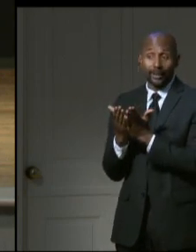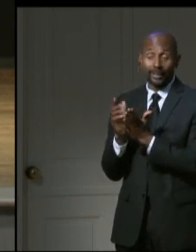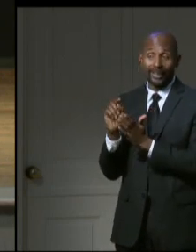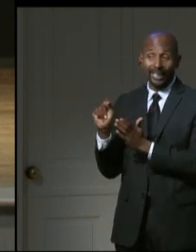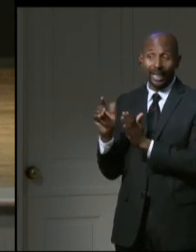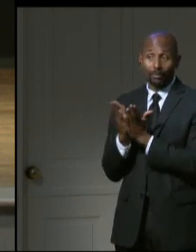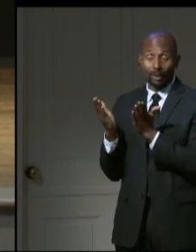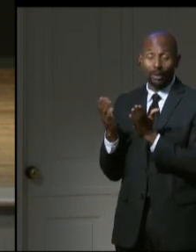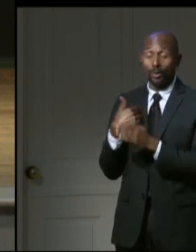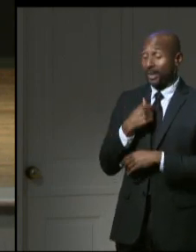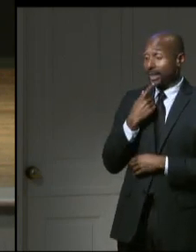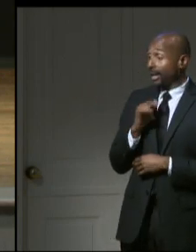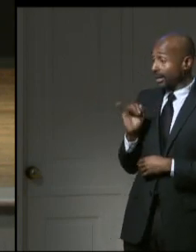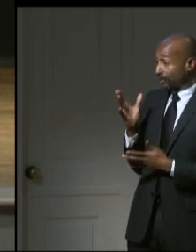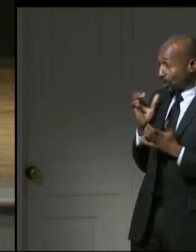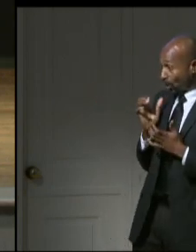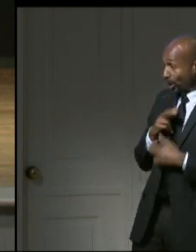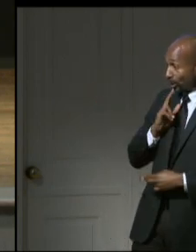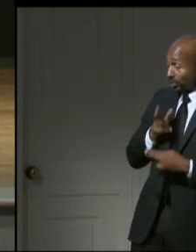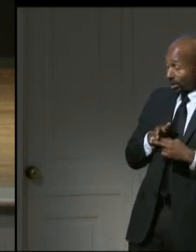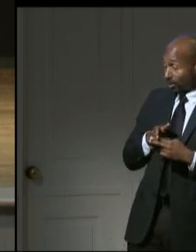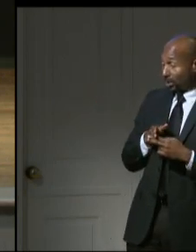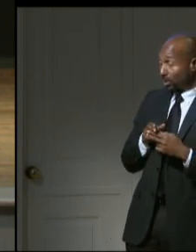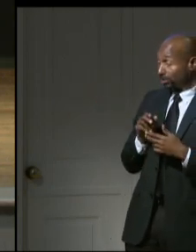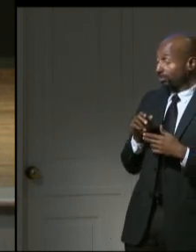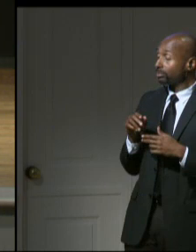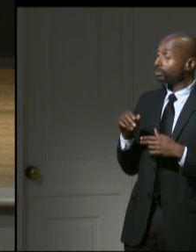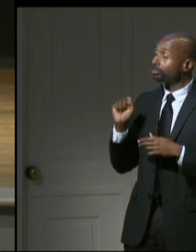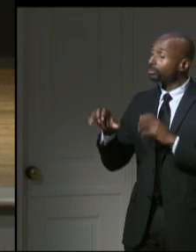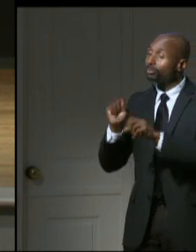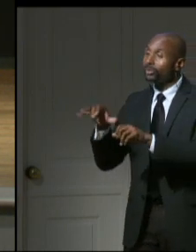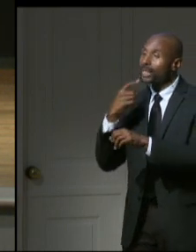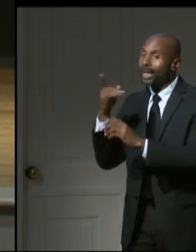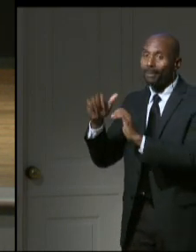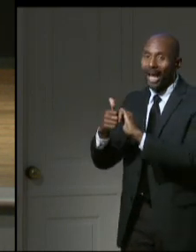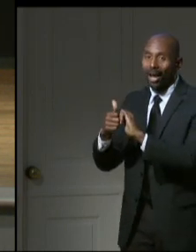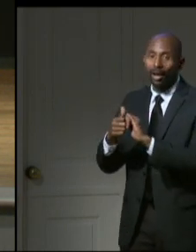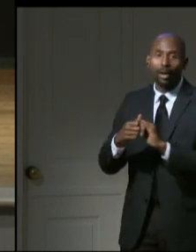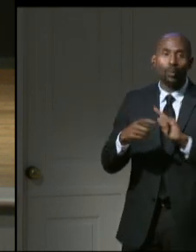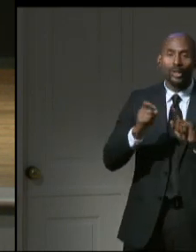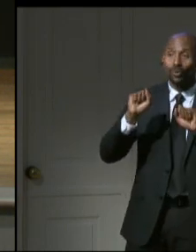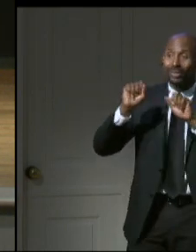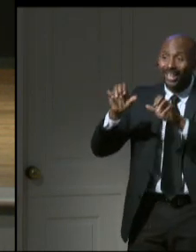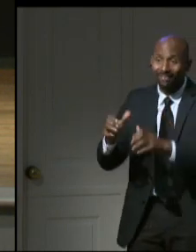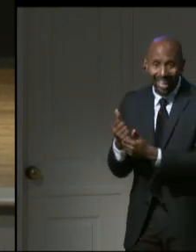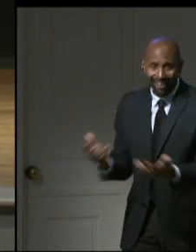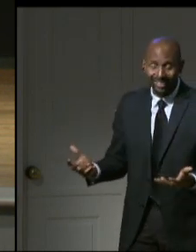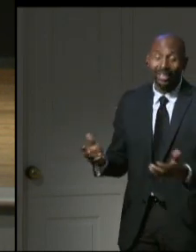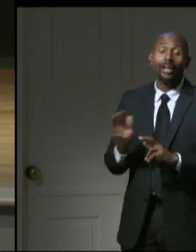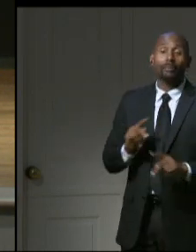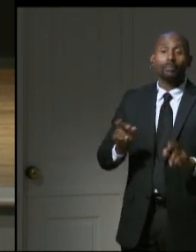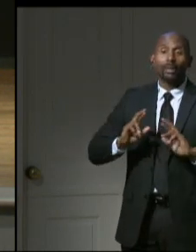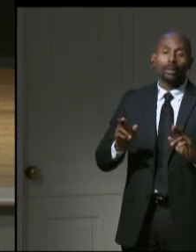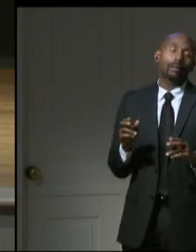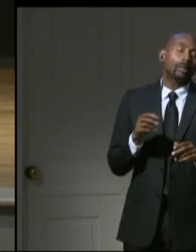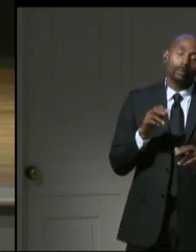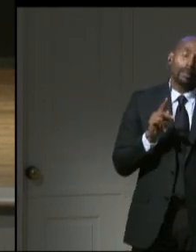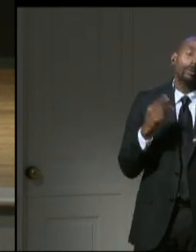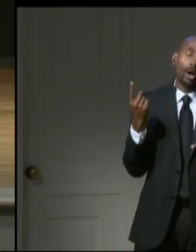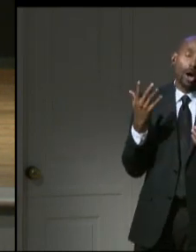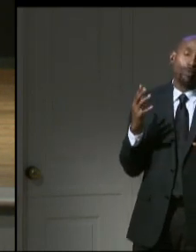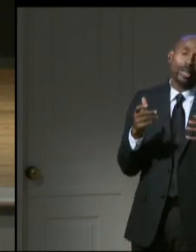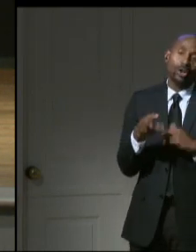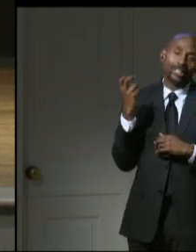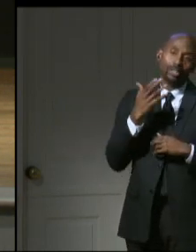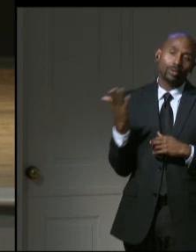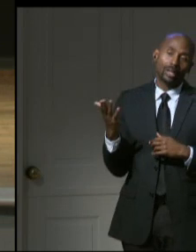say on our, if you want to attribute, here's what you can do. So by giving people everything, you actually get, people are already stealing your stuff and doing